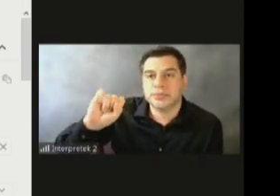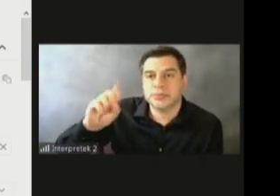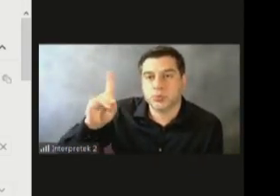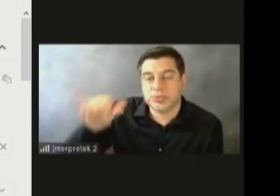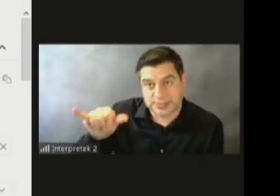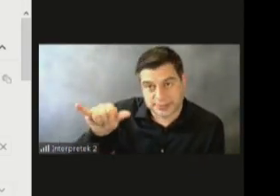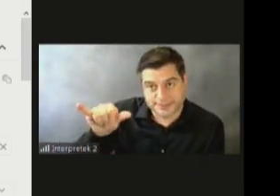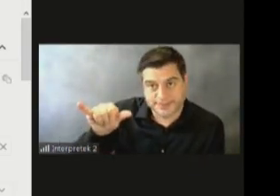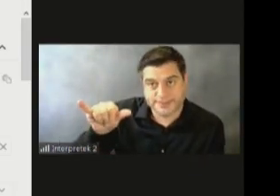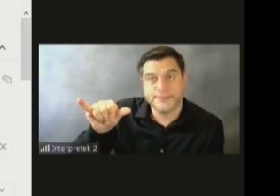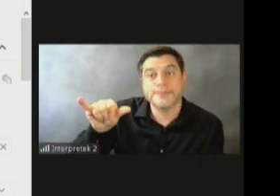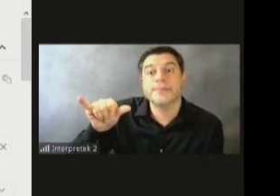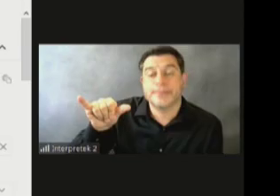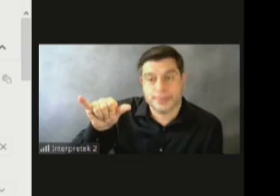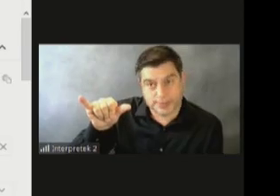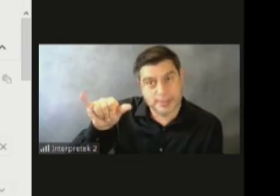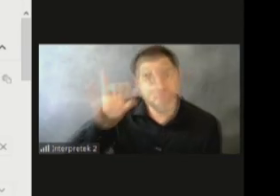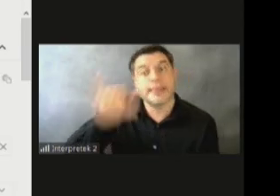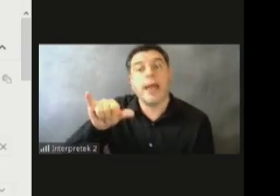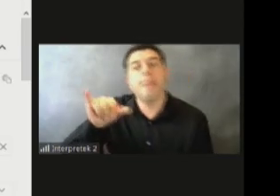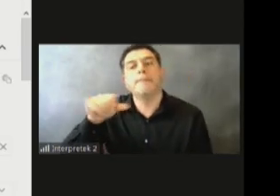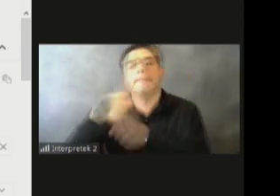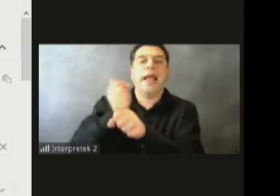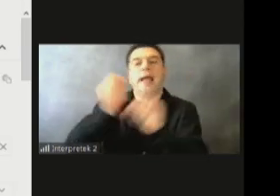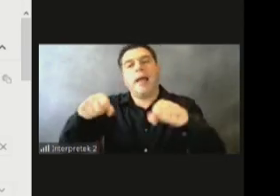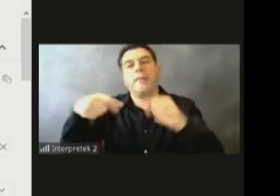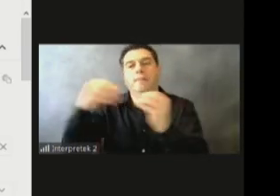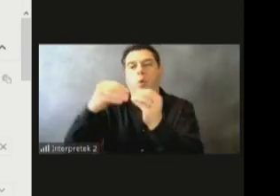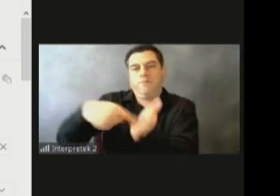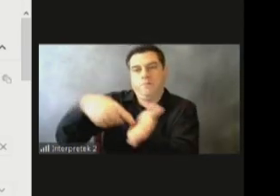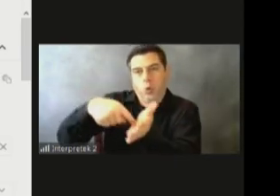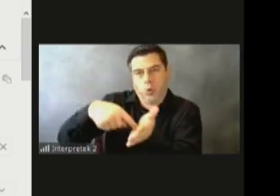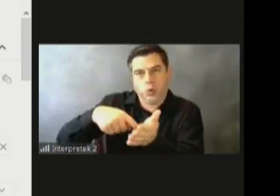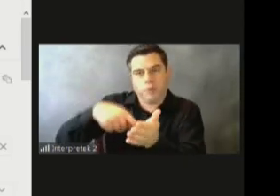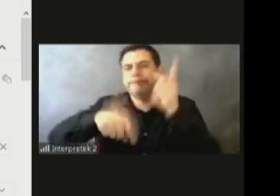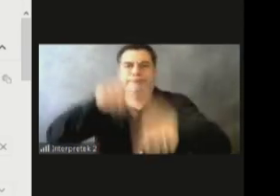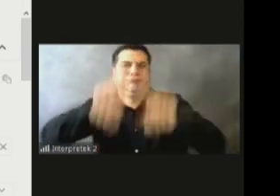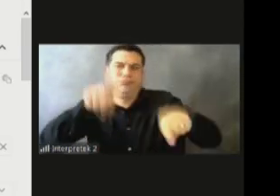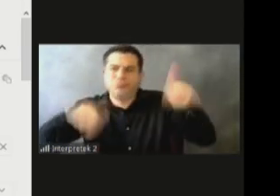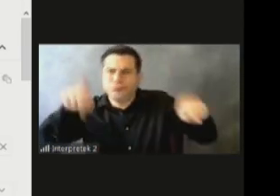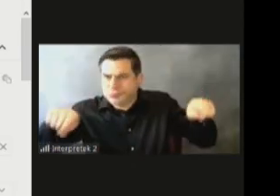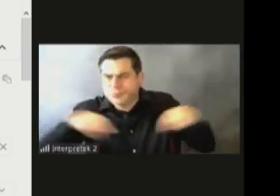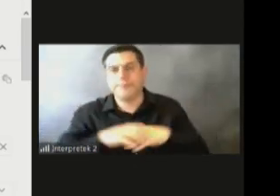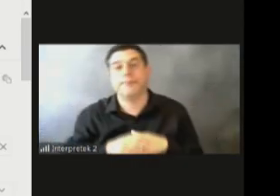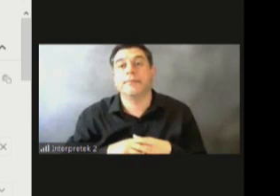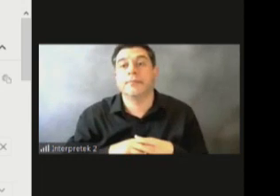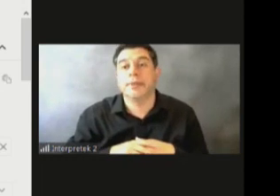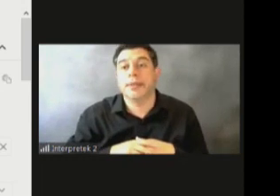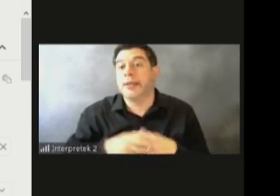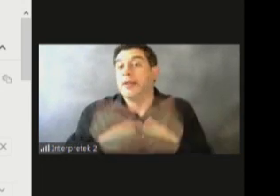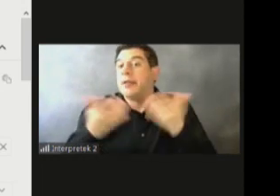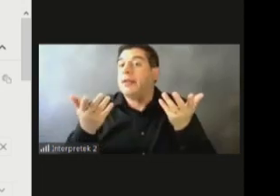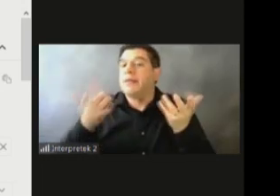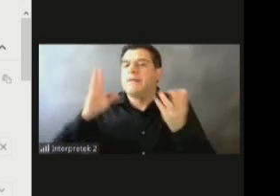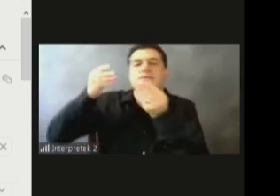So some of these are listed on the chart, right? Diverse housing types, efficient interiors, energy efficiency, and regulations that reduce the cost